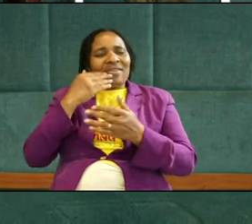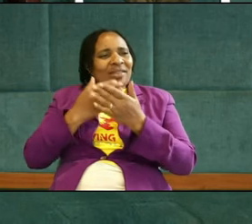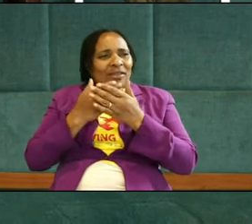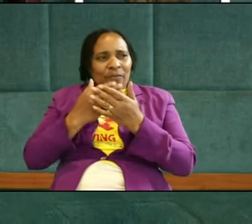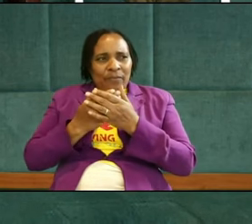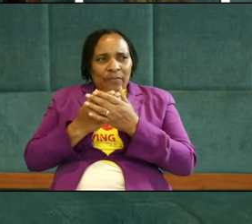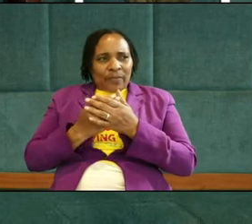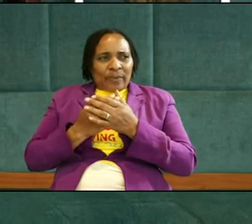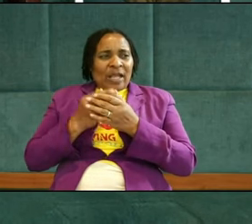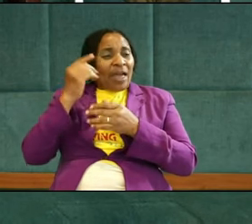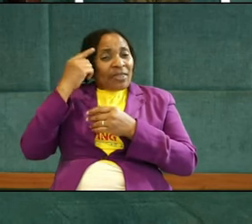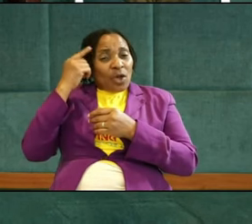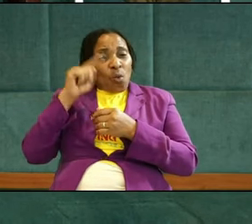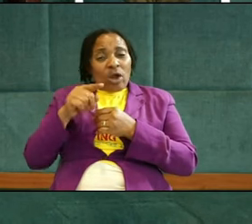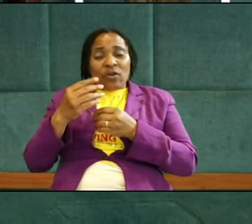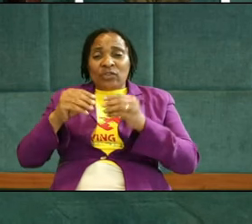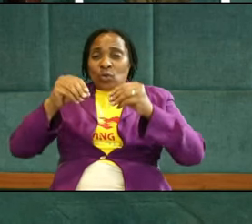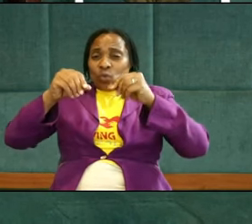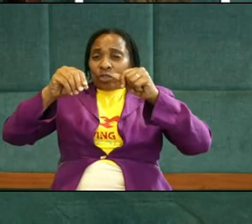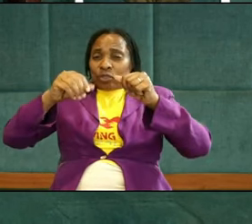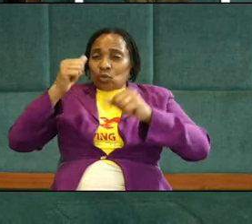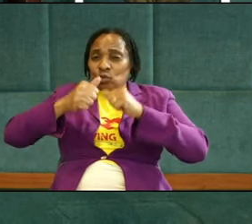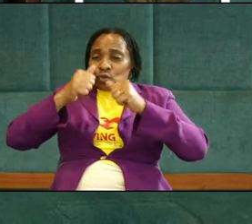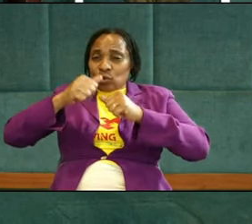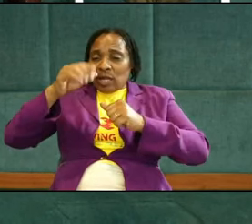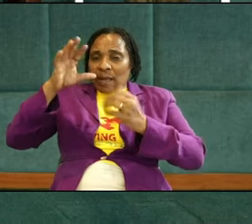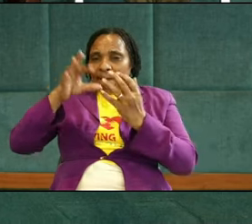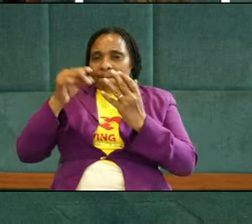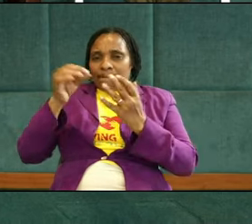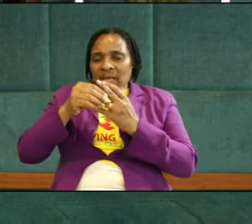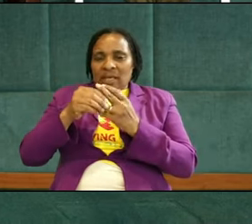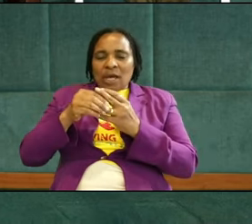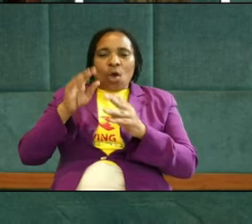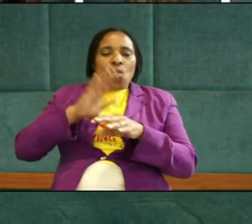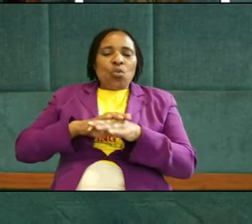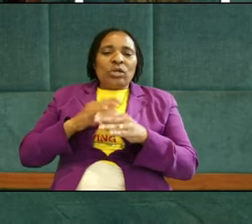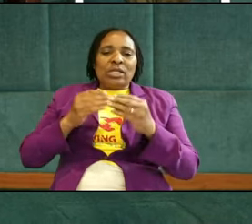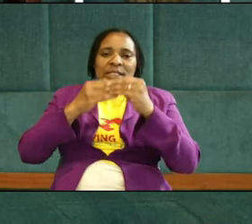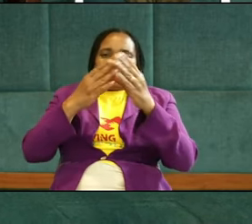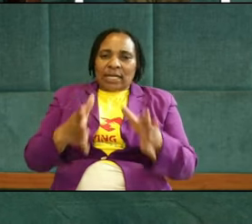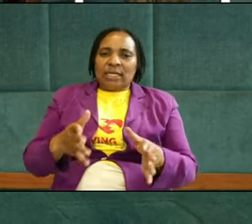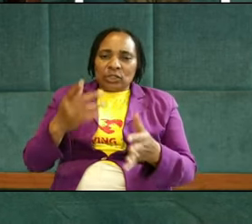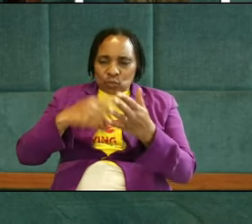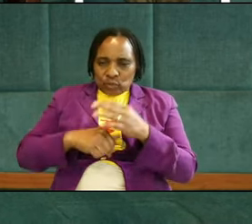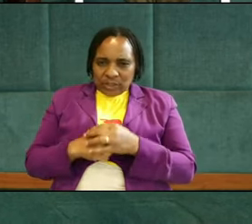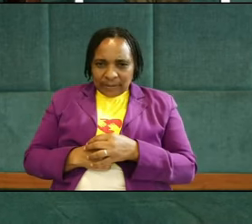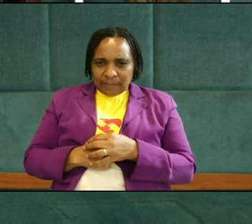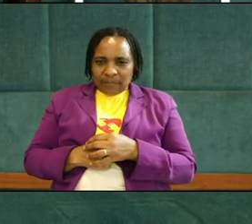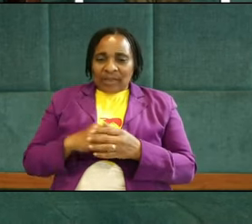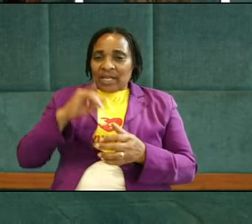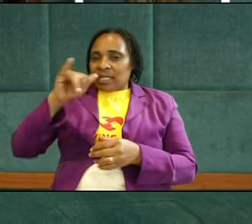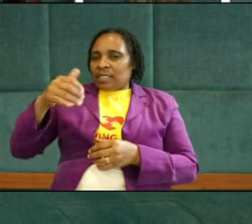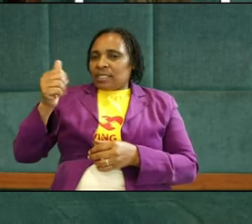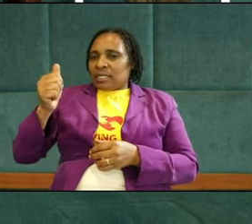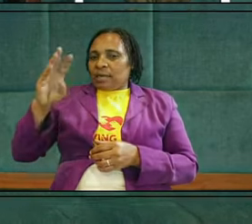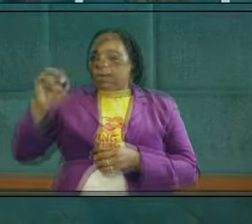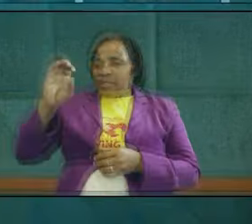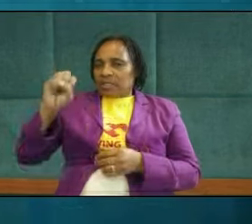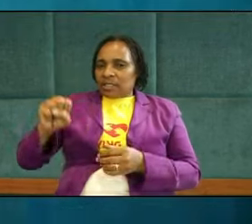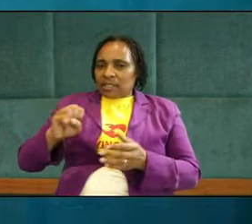think one of the qualities we can pick about a good leader, thank you for that, Michelle, is in James chapter 4, verse